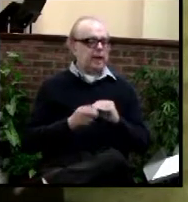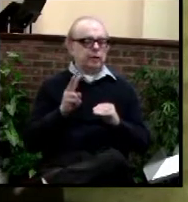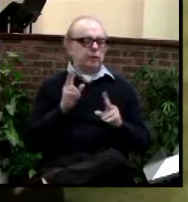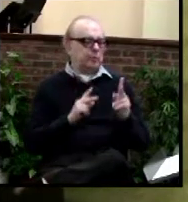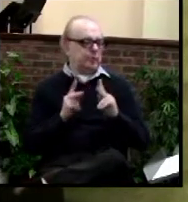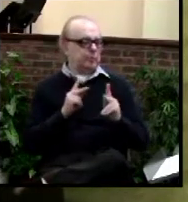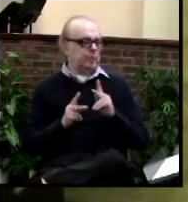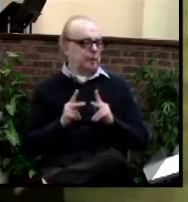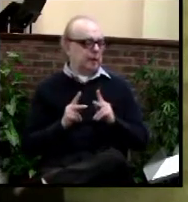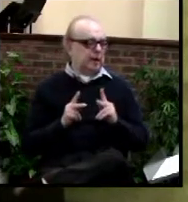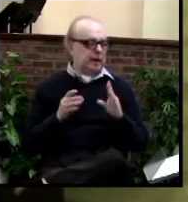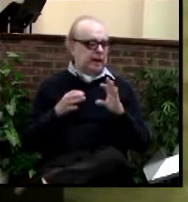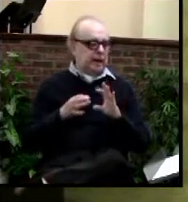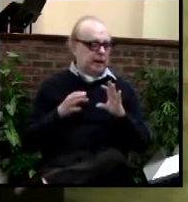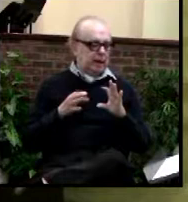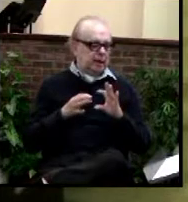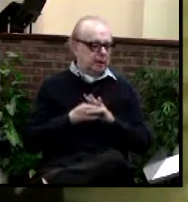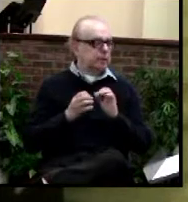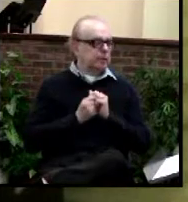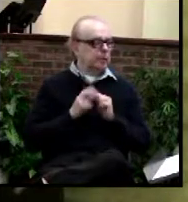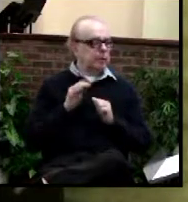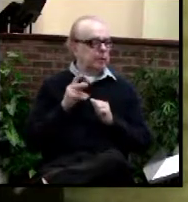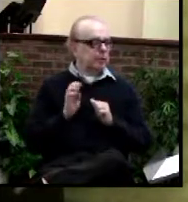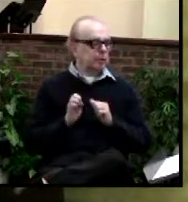in the yoke. One of those